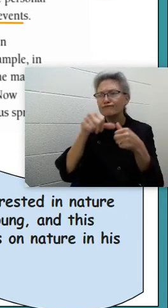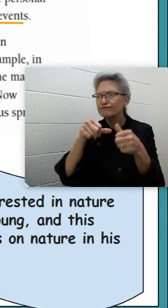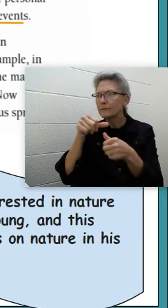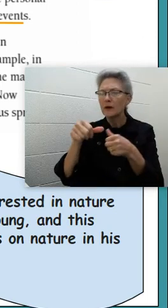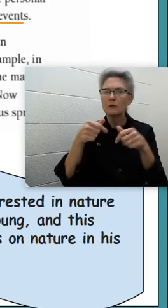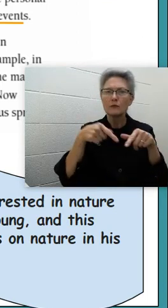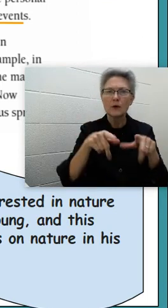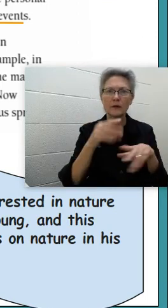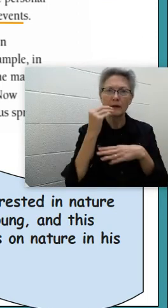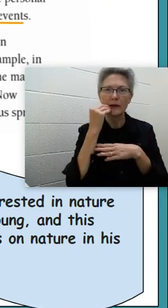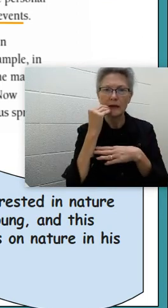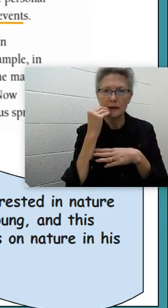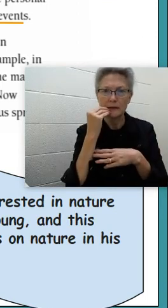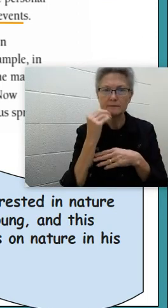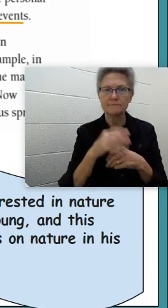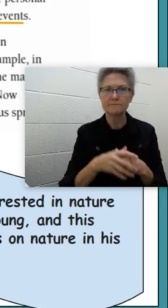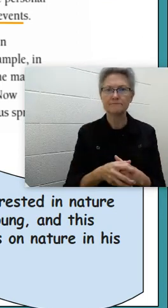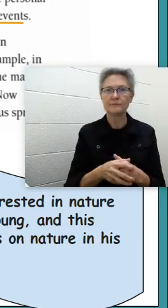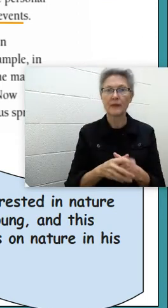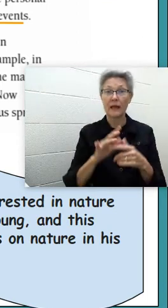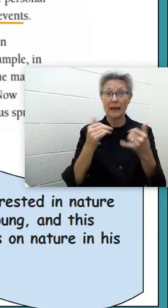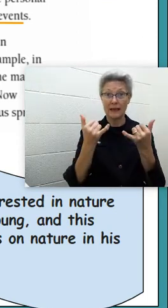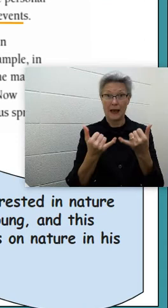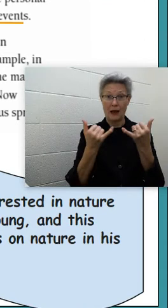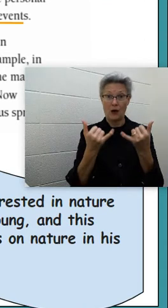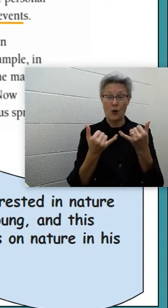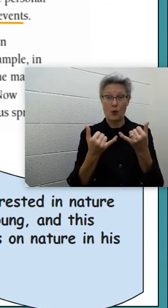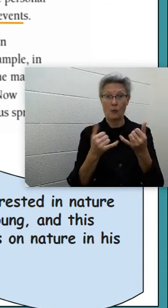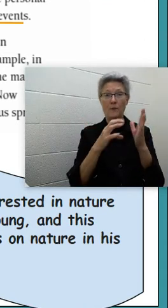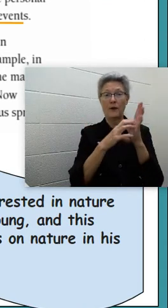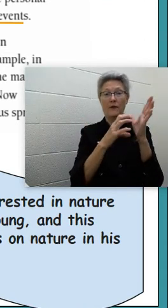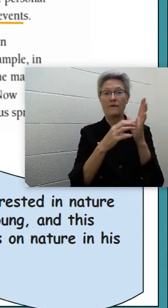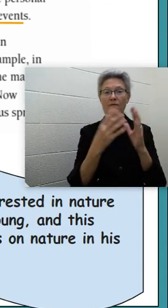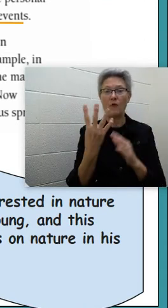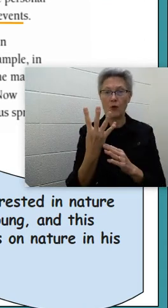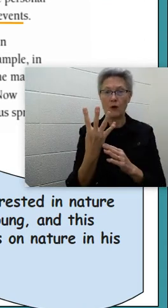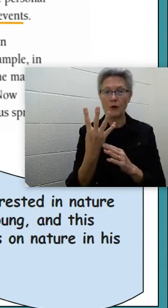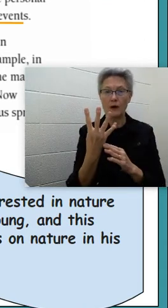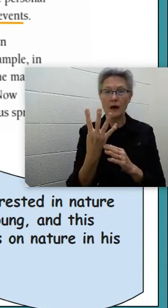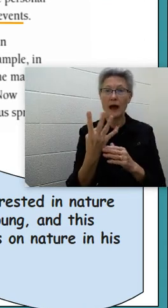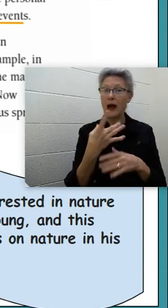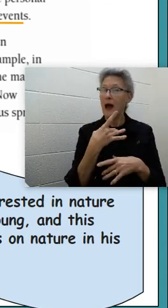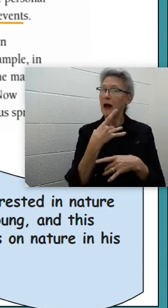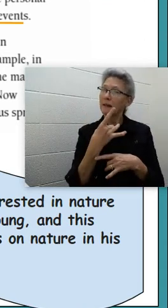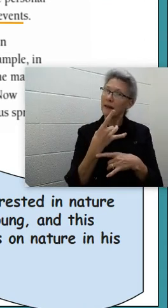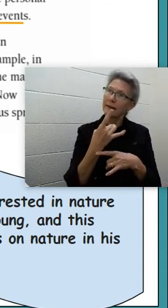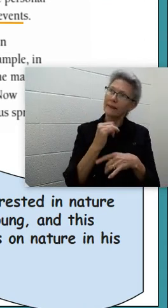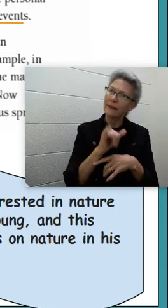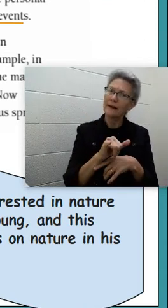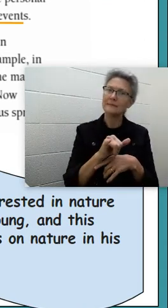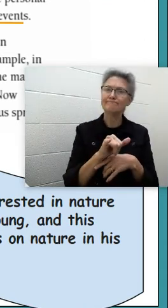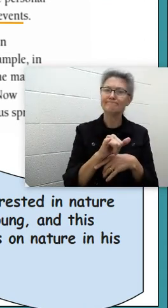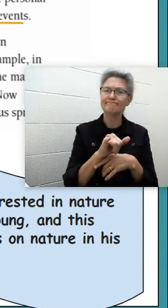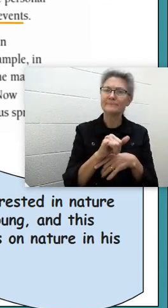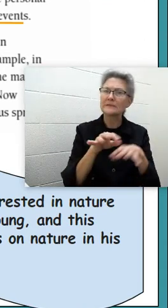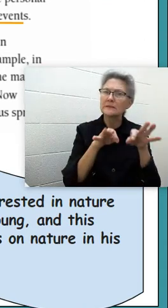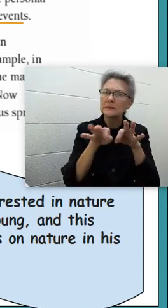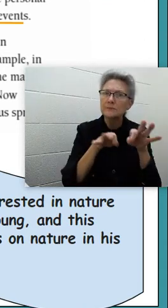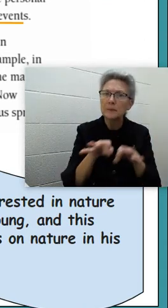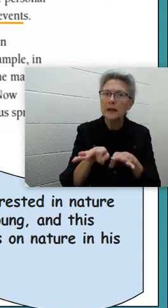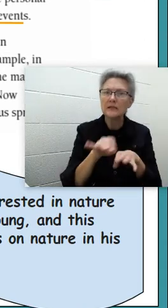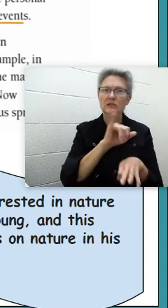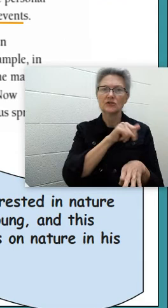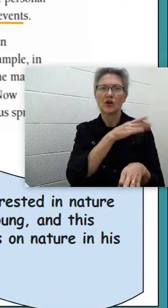they were eating. Now jumping to paragraph 4, I like the fact that this explains